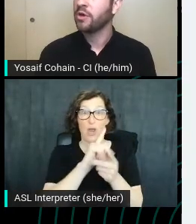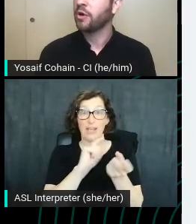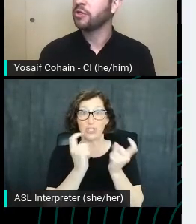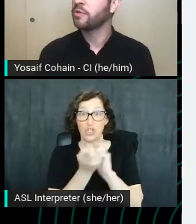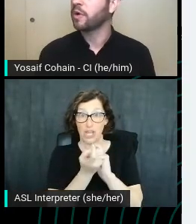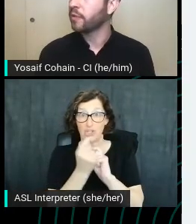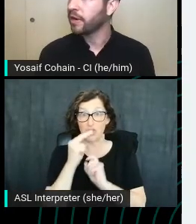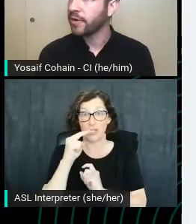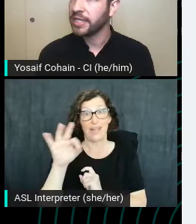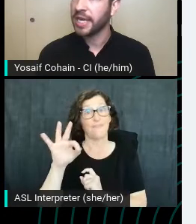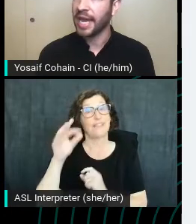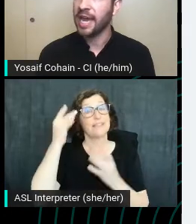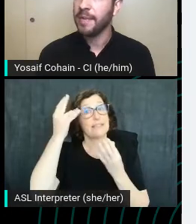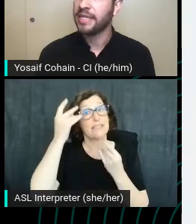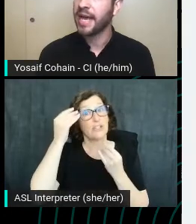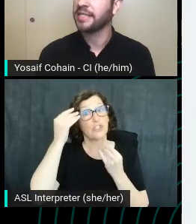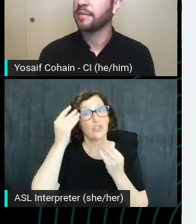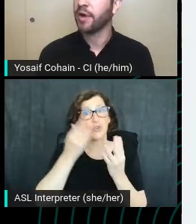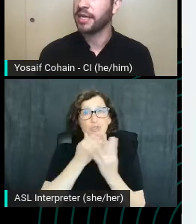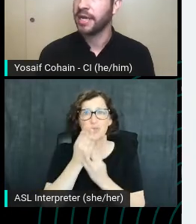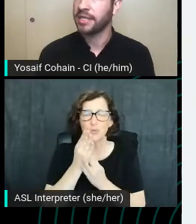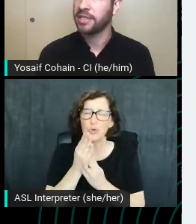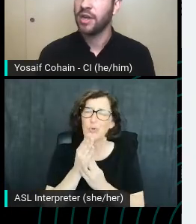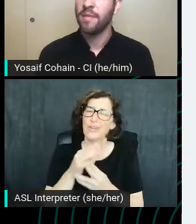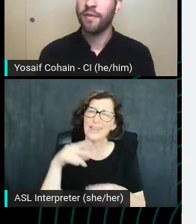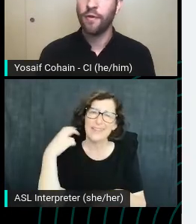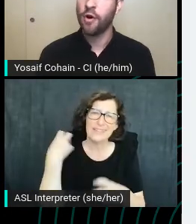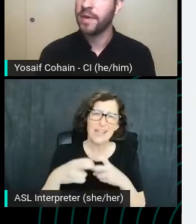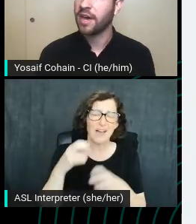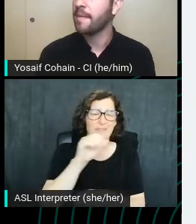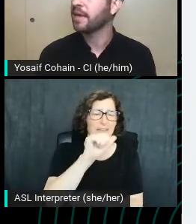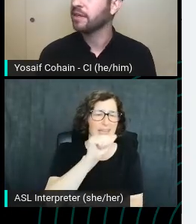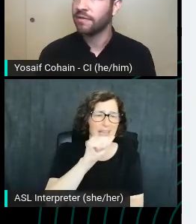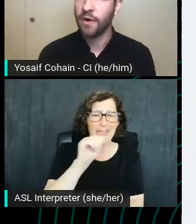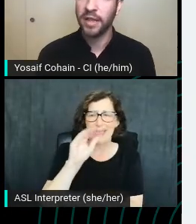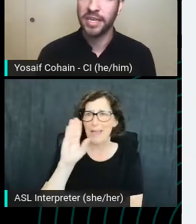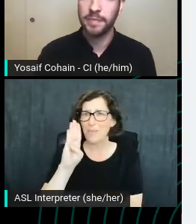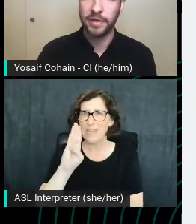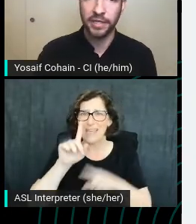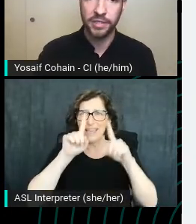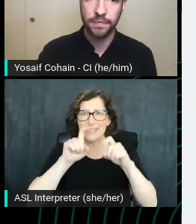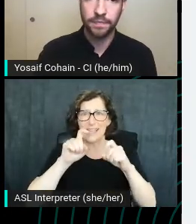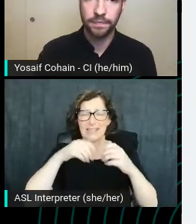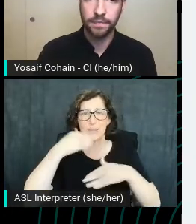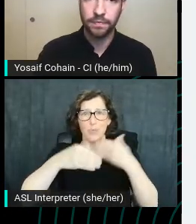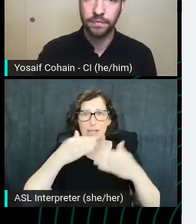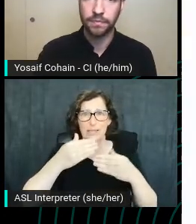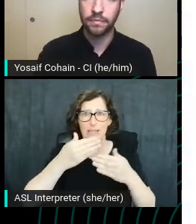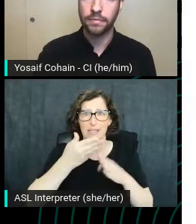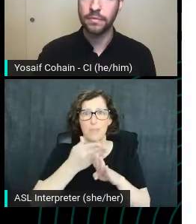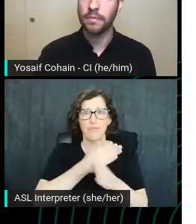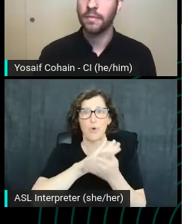considers goes through a rigorous A/B testing process before becoming the default experience.